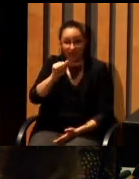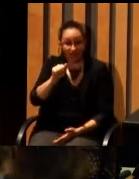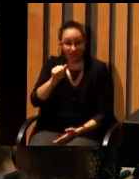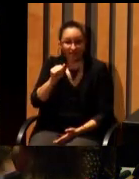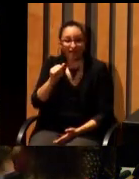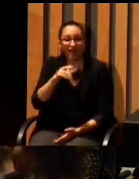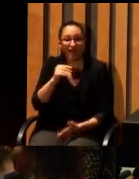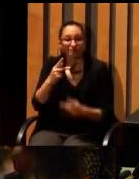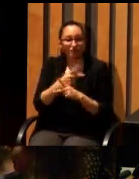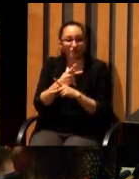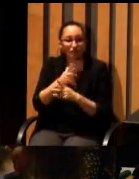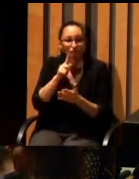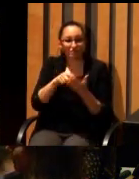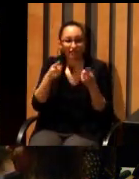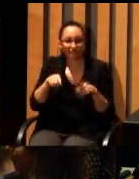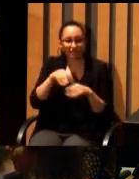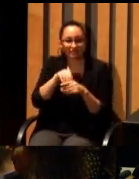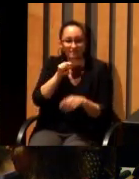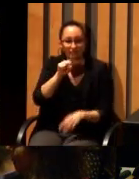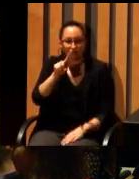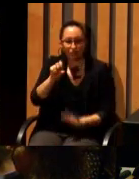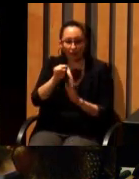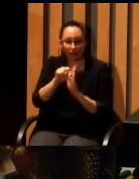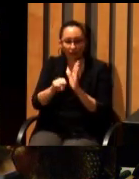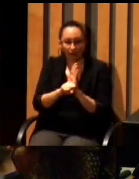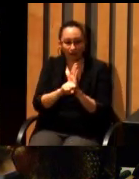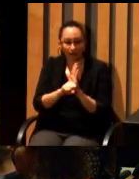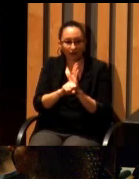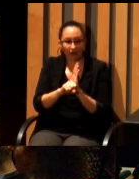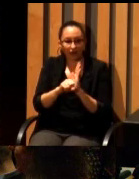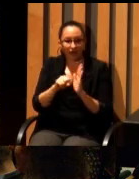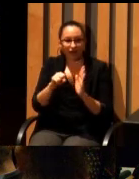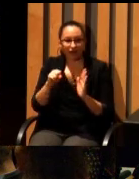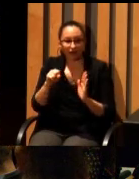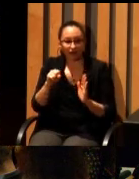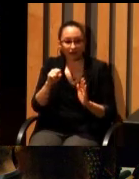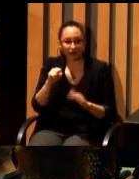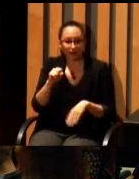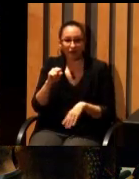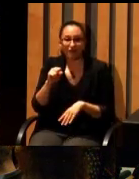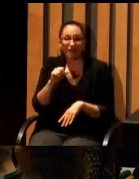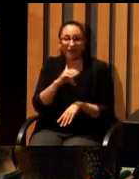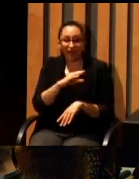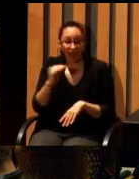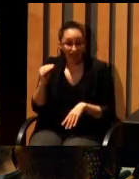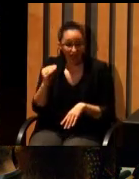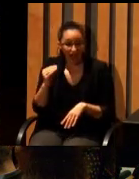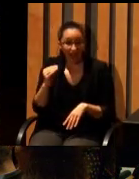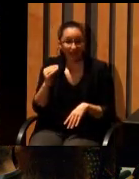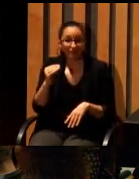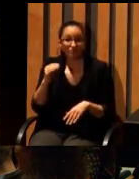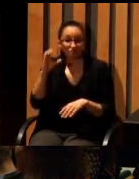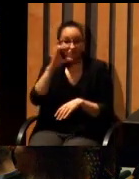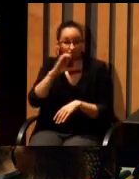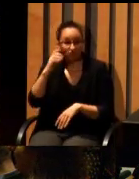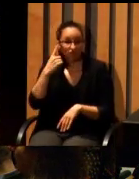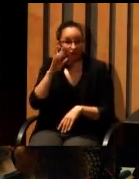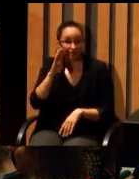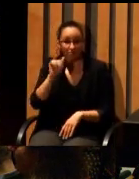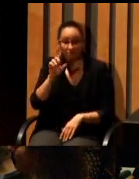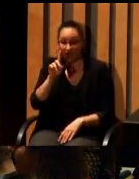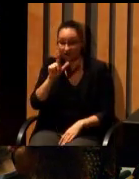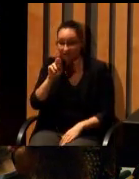out what is going on in South Dakota, and to log on the Badlands guardian.